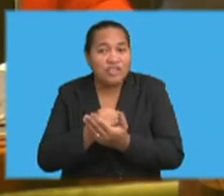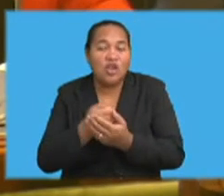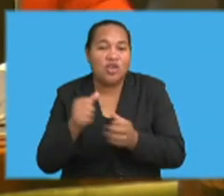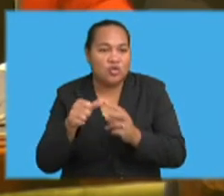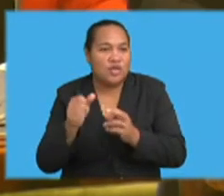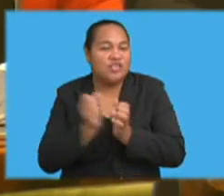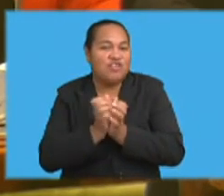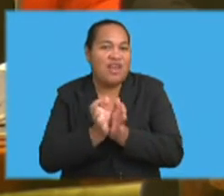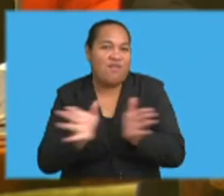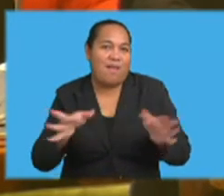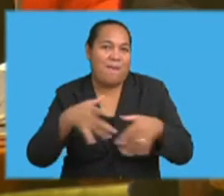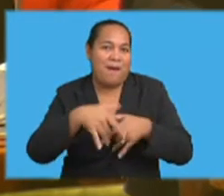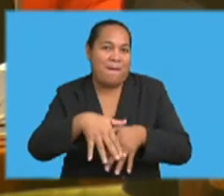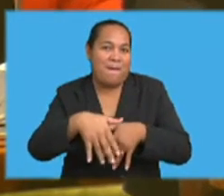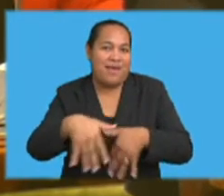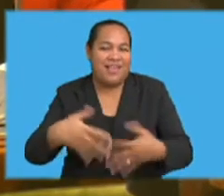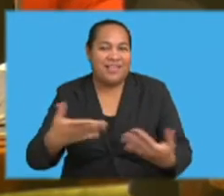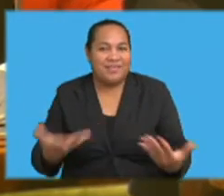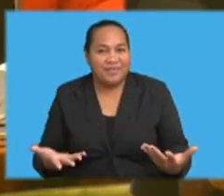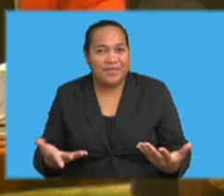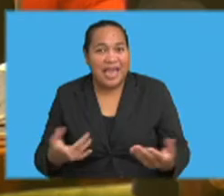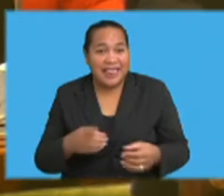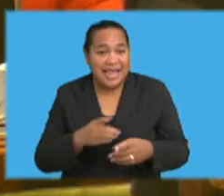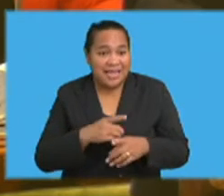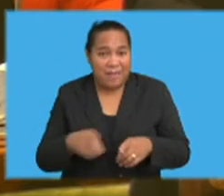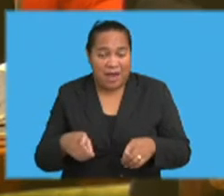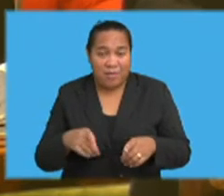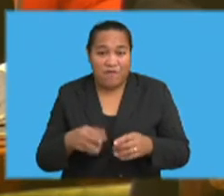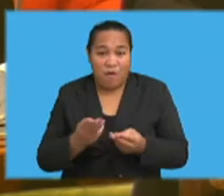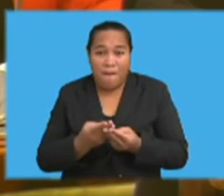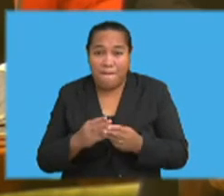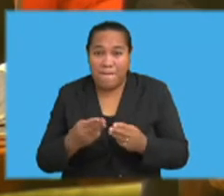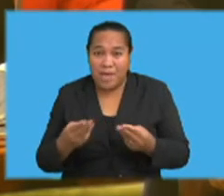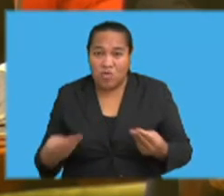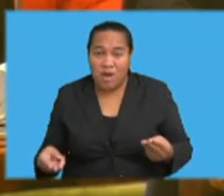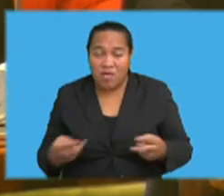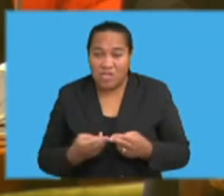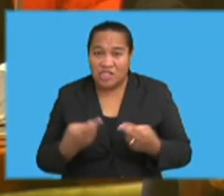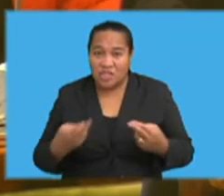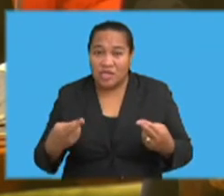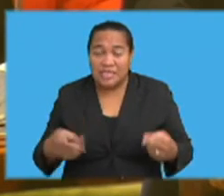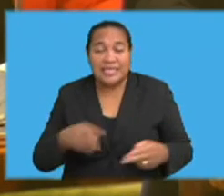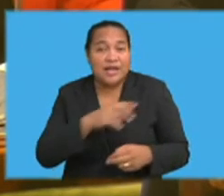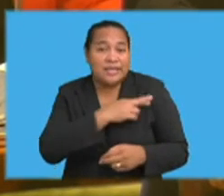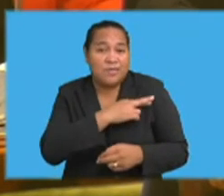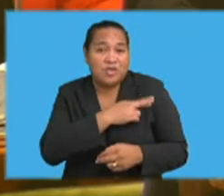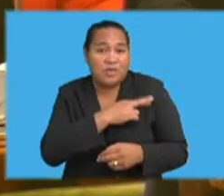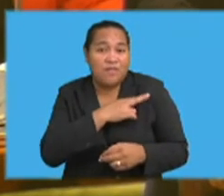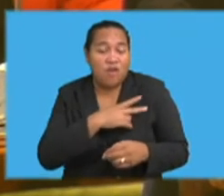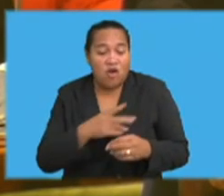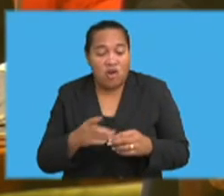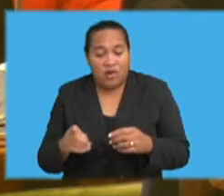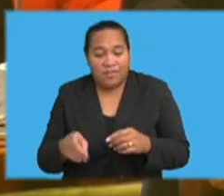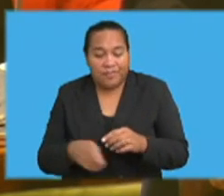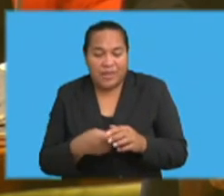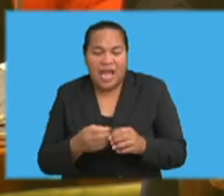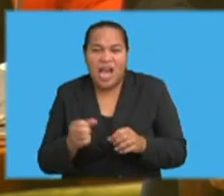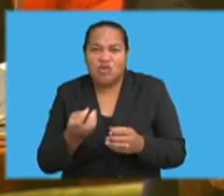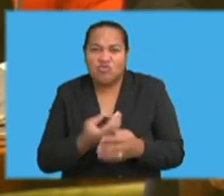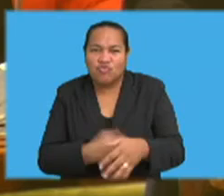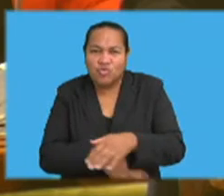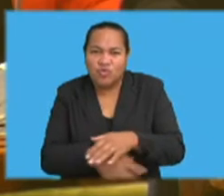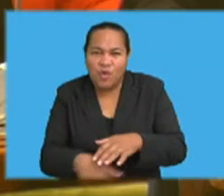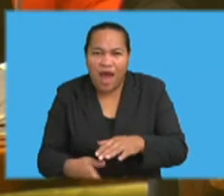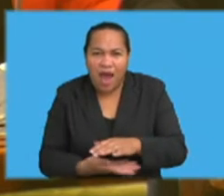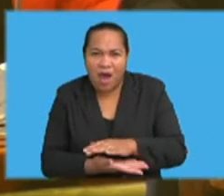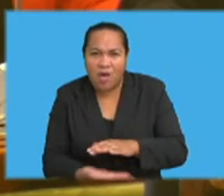public. The Department of Mineral Resources is responsible for developing groundwater resources, and